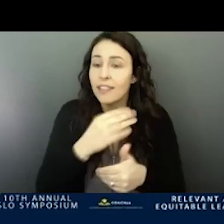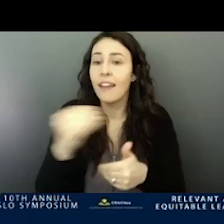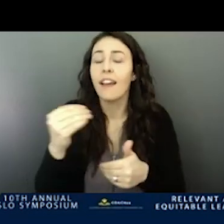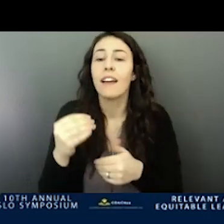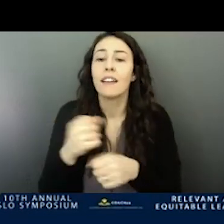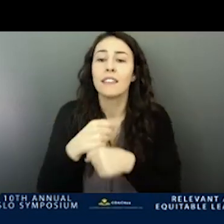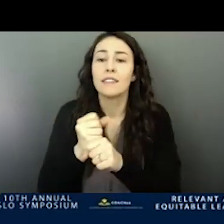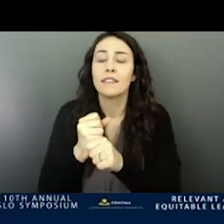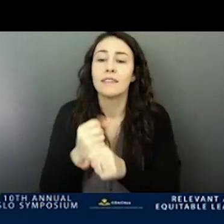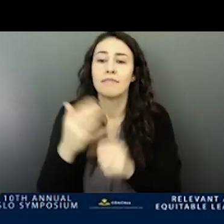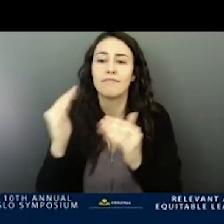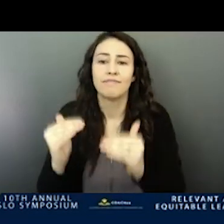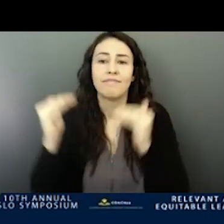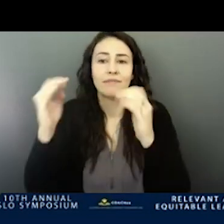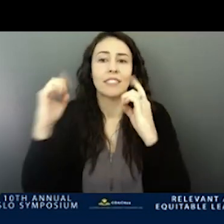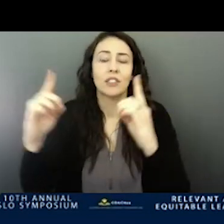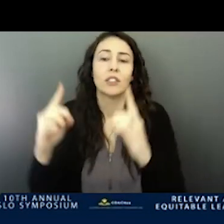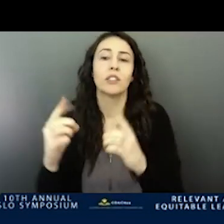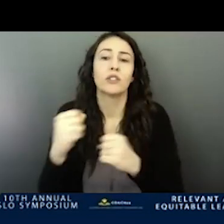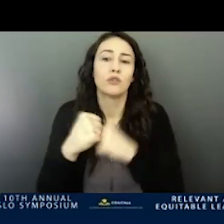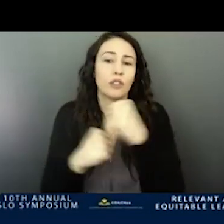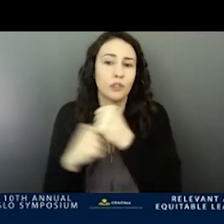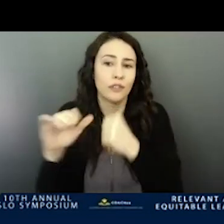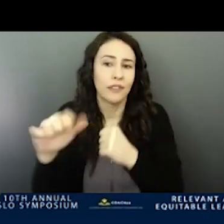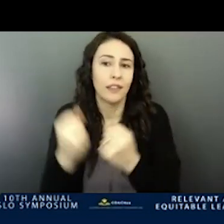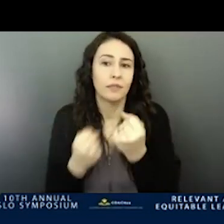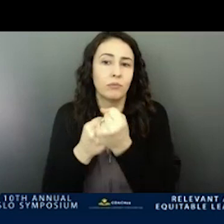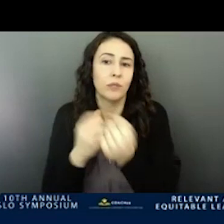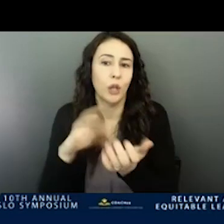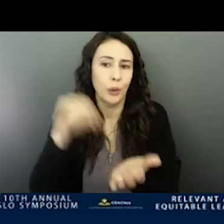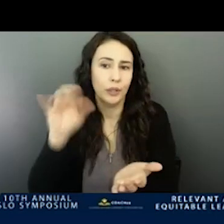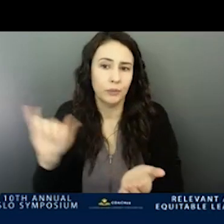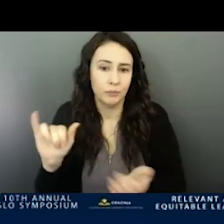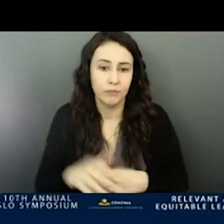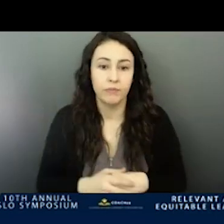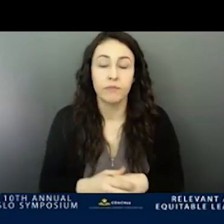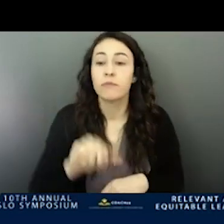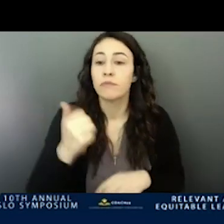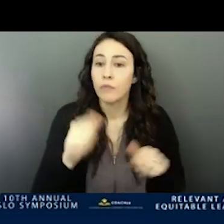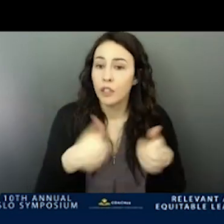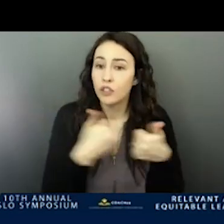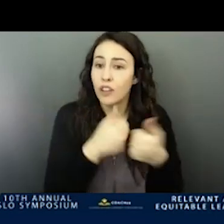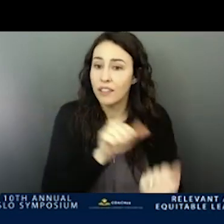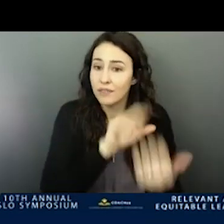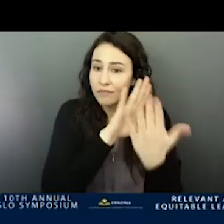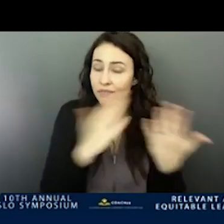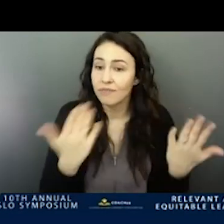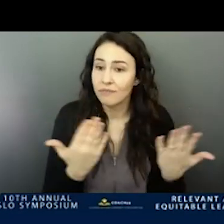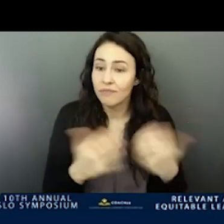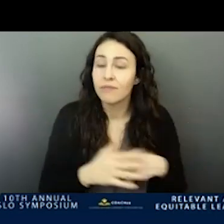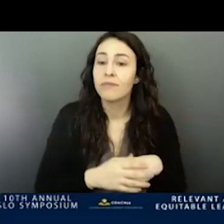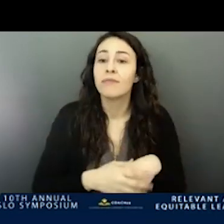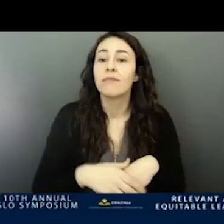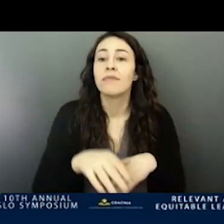institutional structures that support learning. Another challenge that we are facing is the emergence of artificial